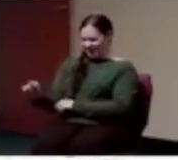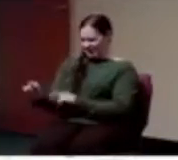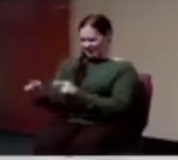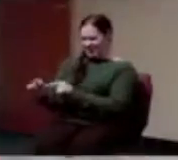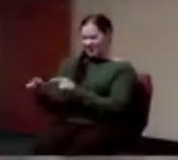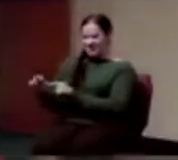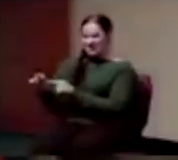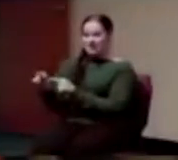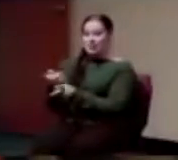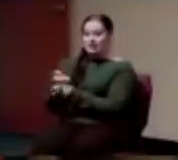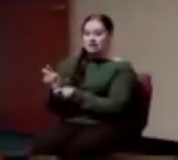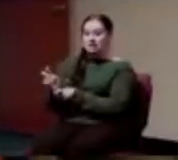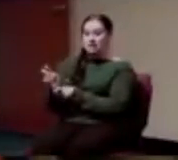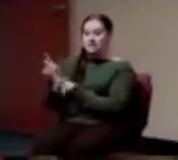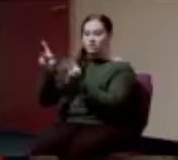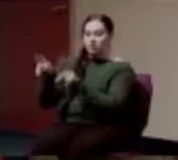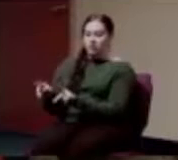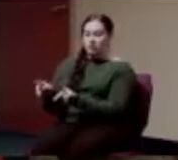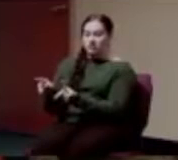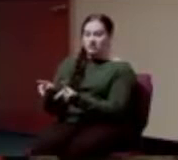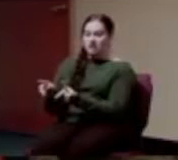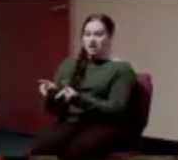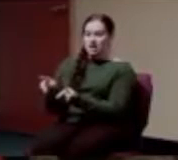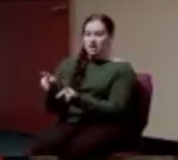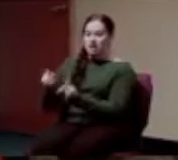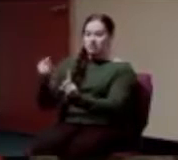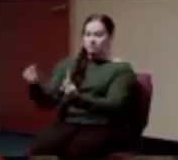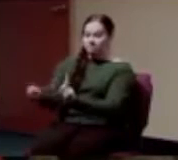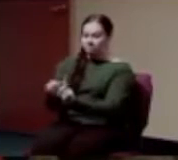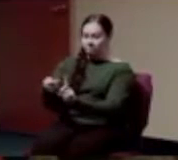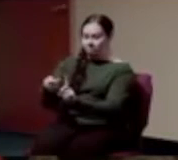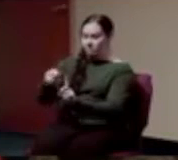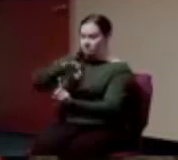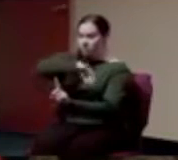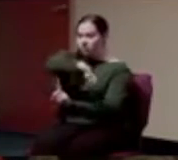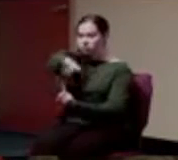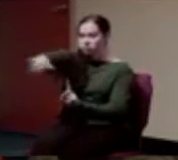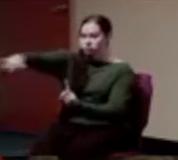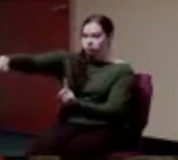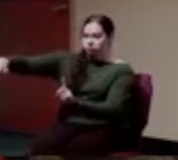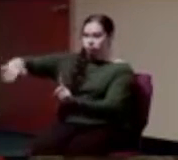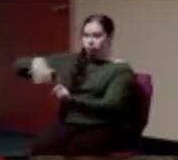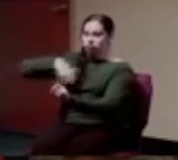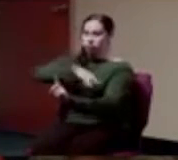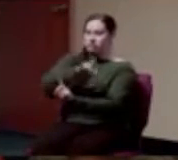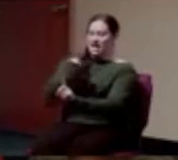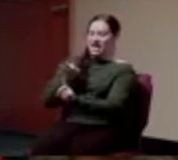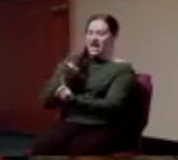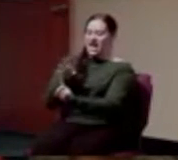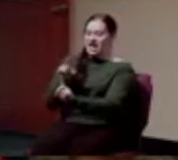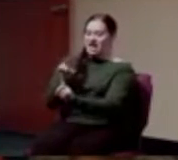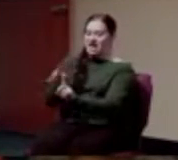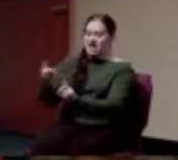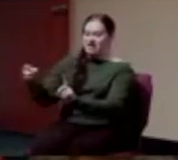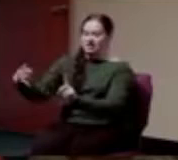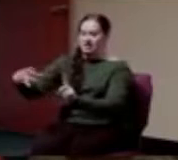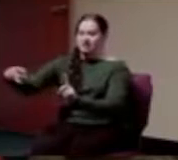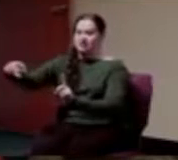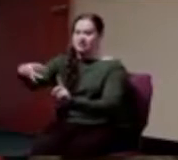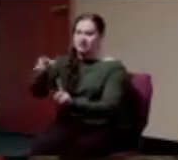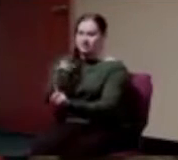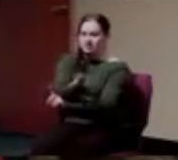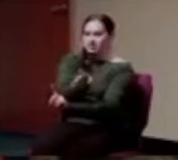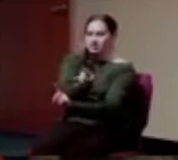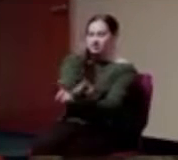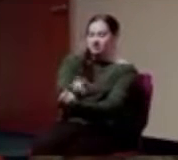story, and when I say he was universally hated, I cannot state that enough. You think difficult person, in your head, it's Zacchaeus, okay? Because